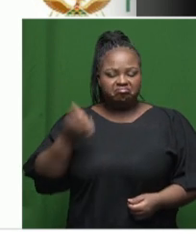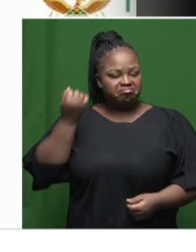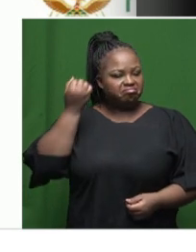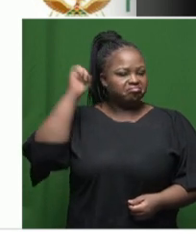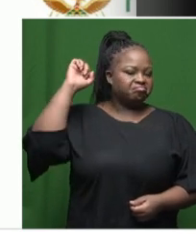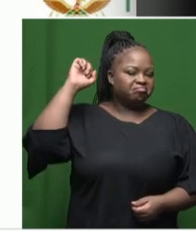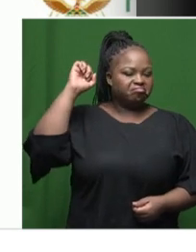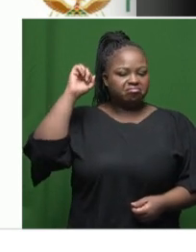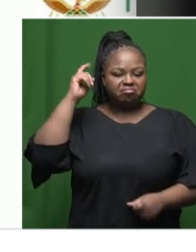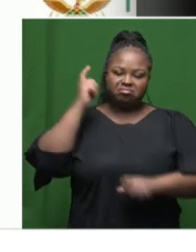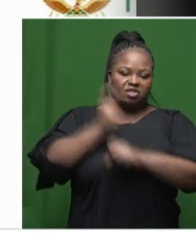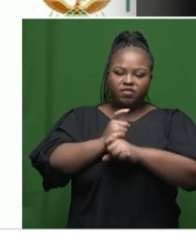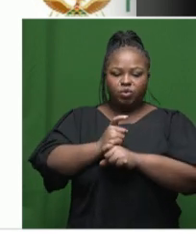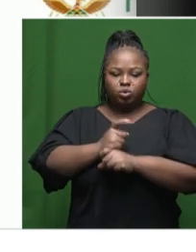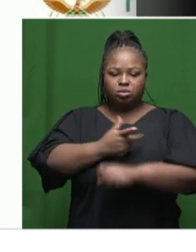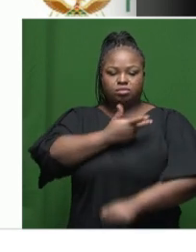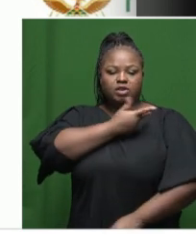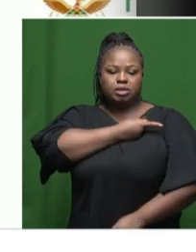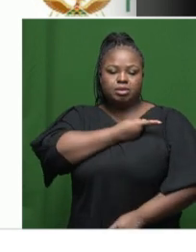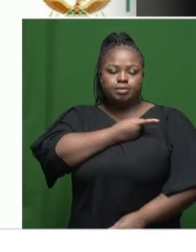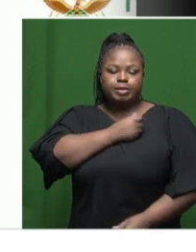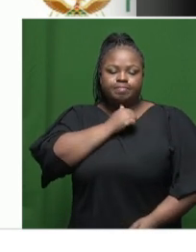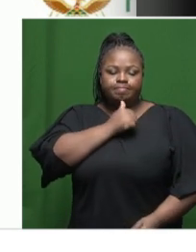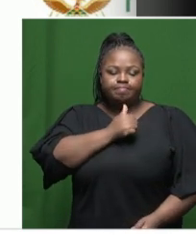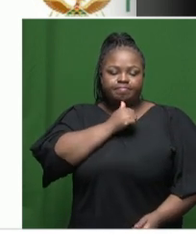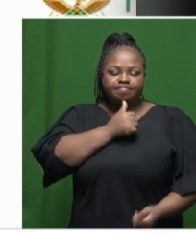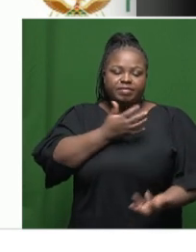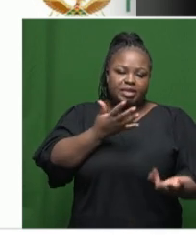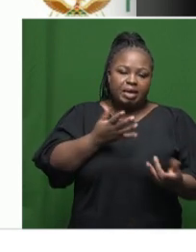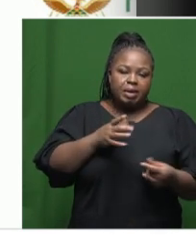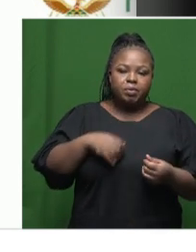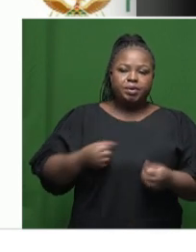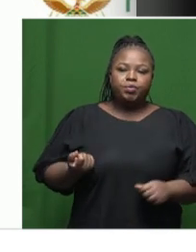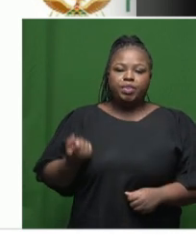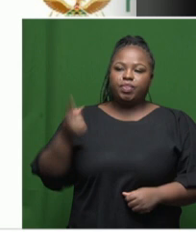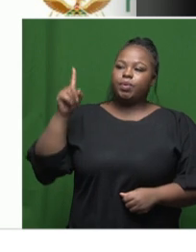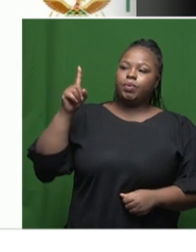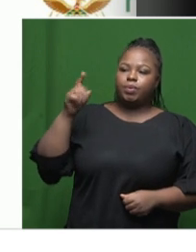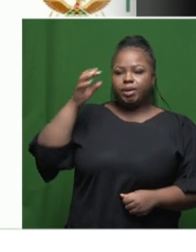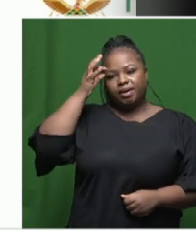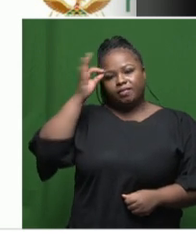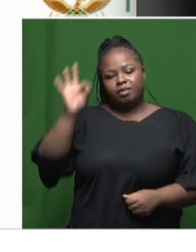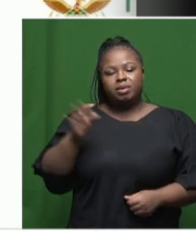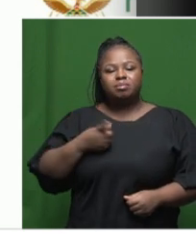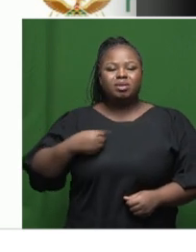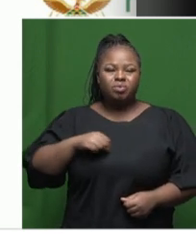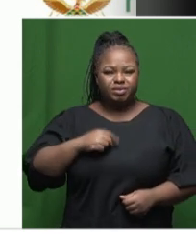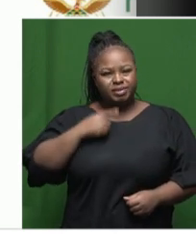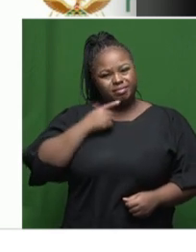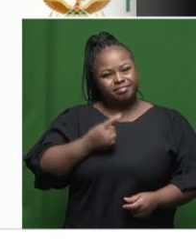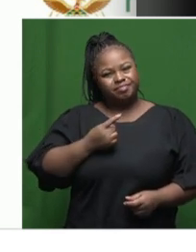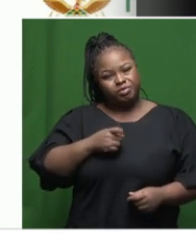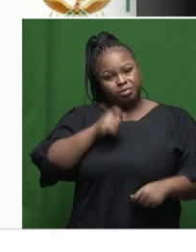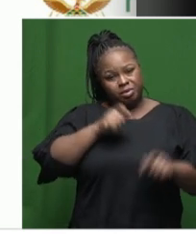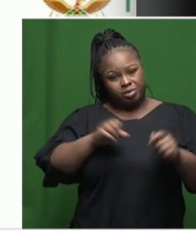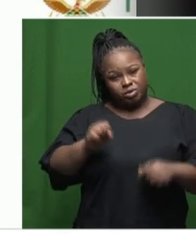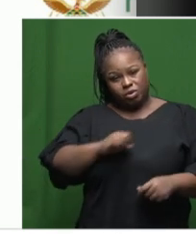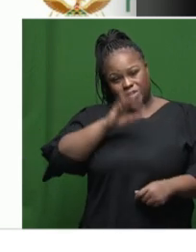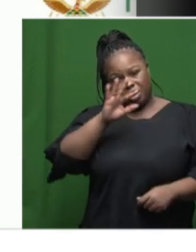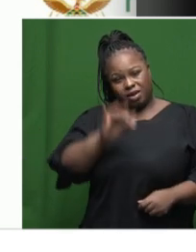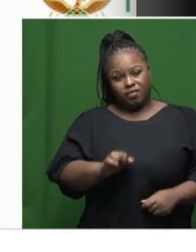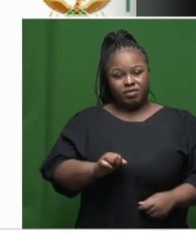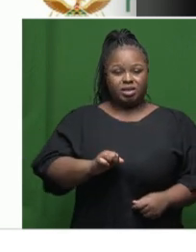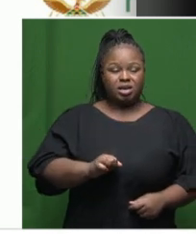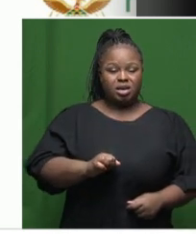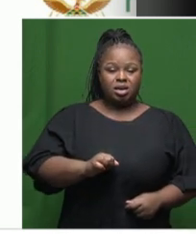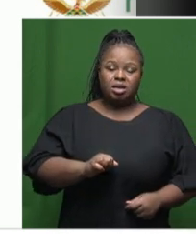have to part ways with some of these life-saving treatments. So we are saying to South Africans and other colleagues, other